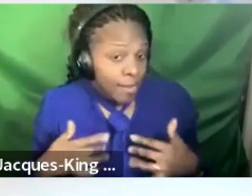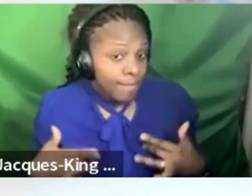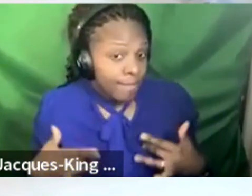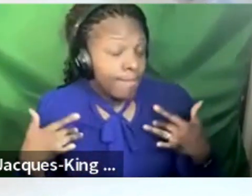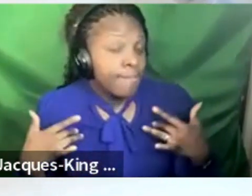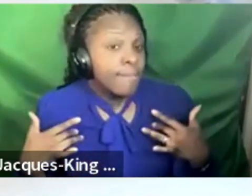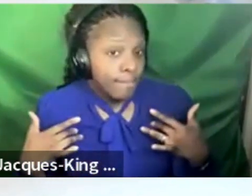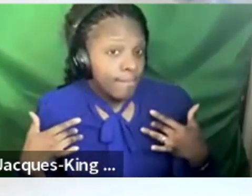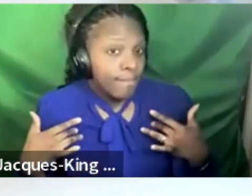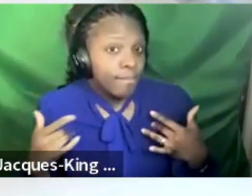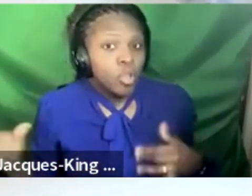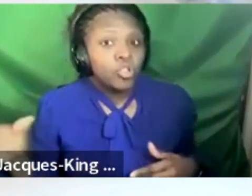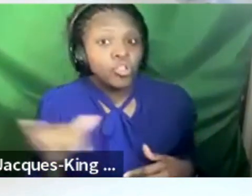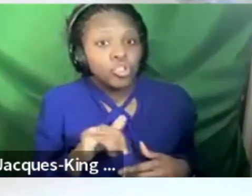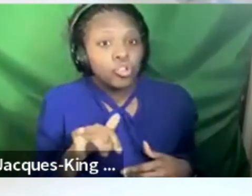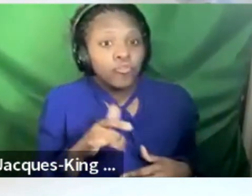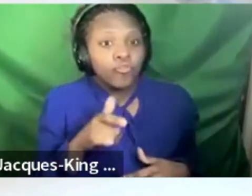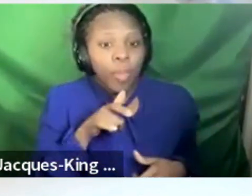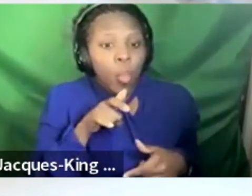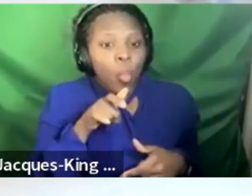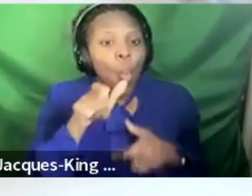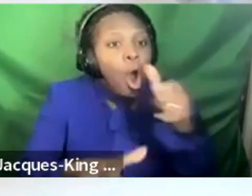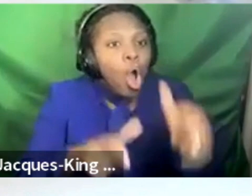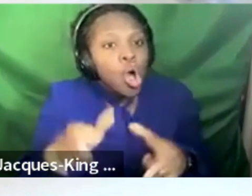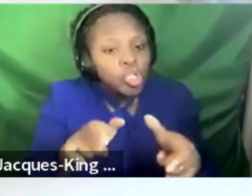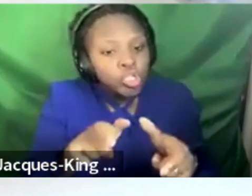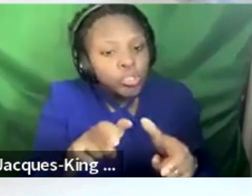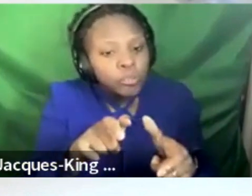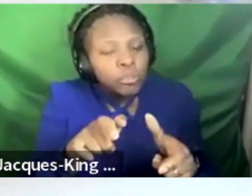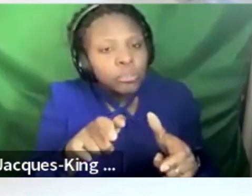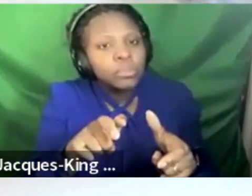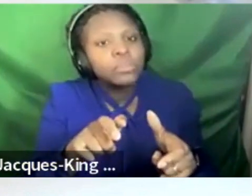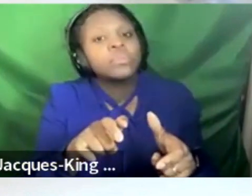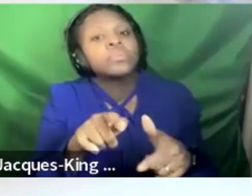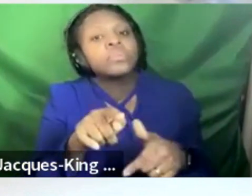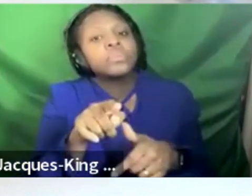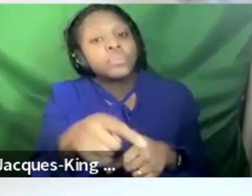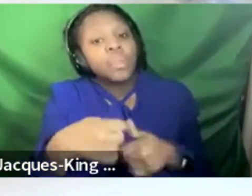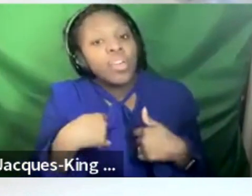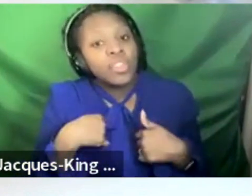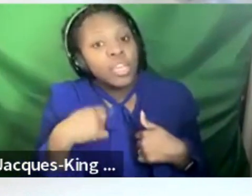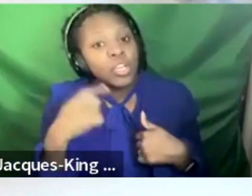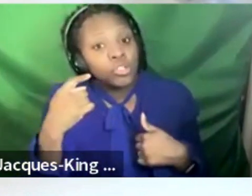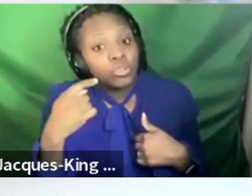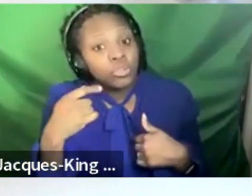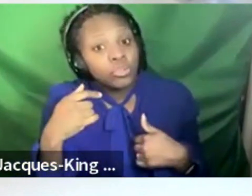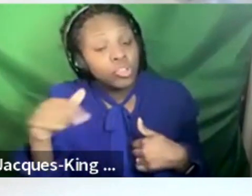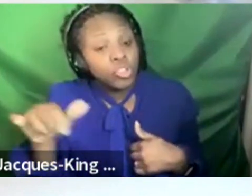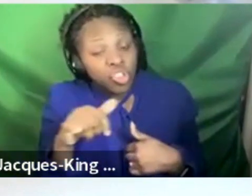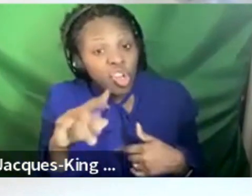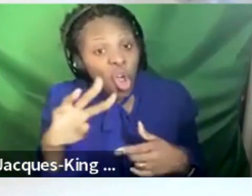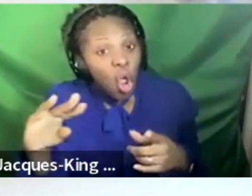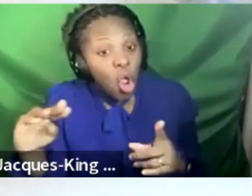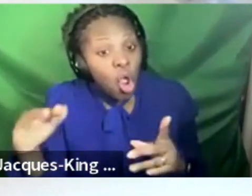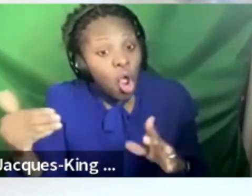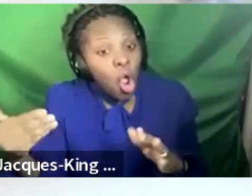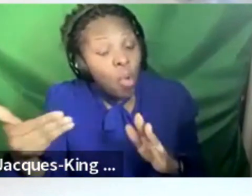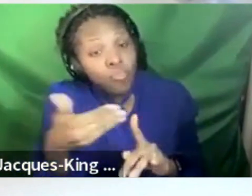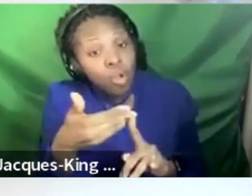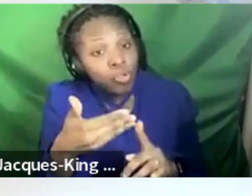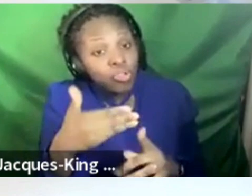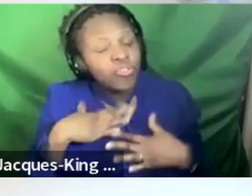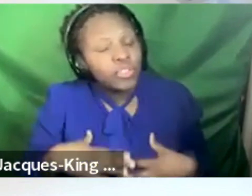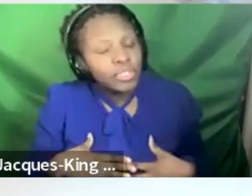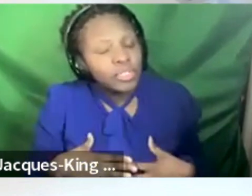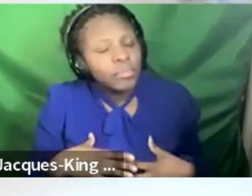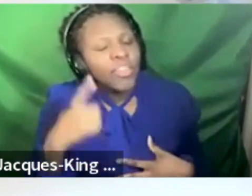that position, but I would say that you should go from the words. I think that you should, obviously I think you should